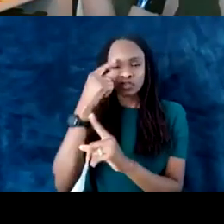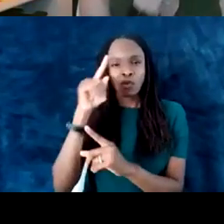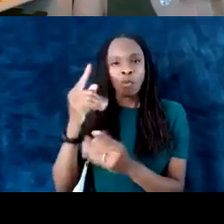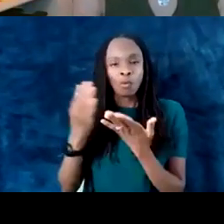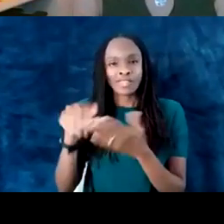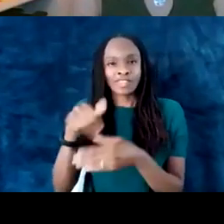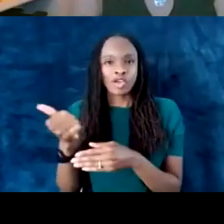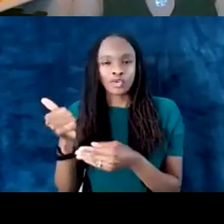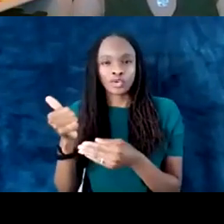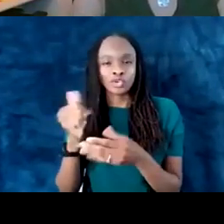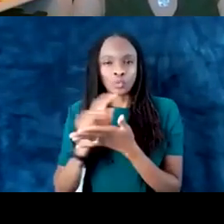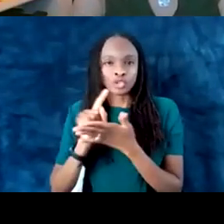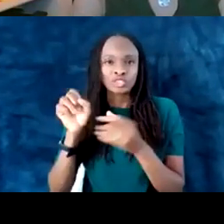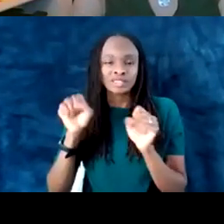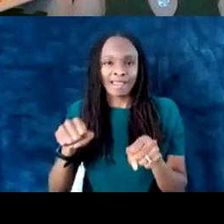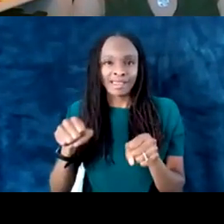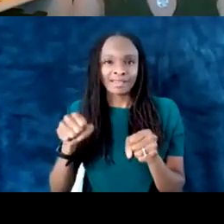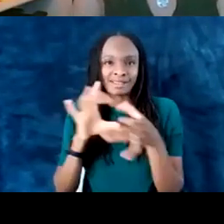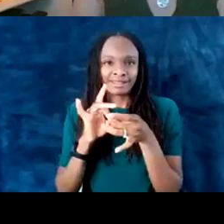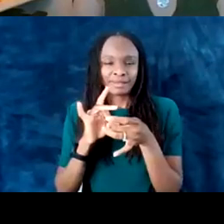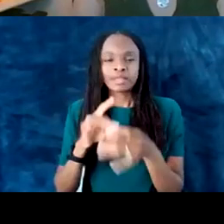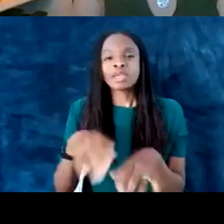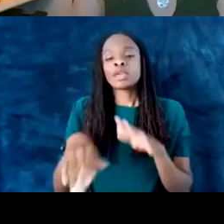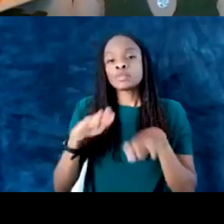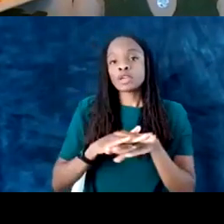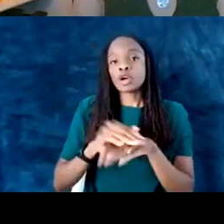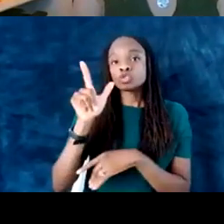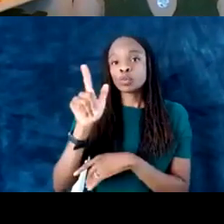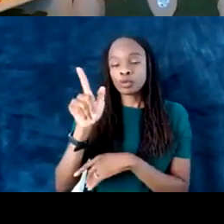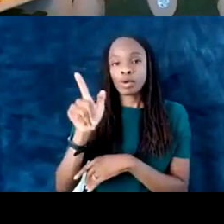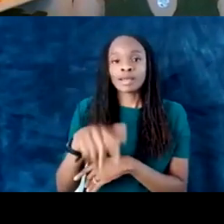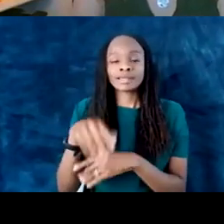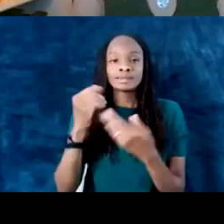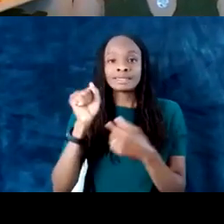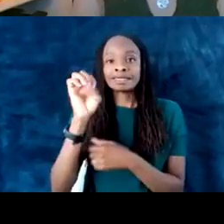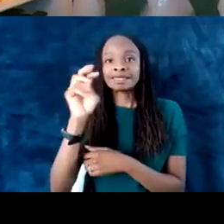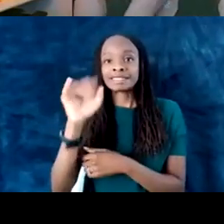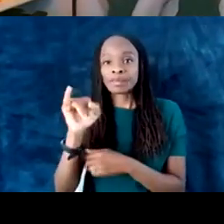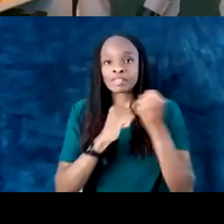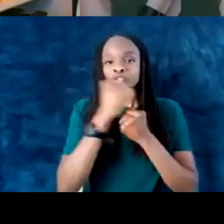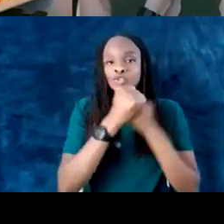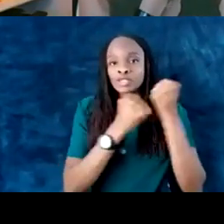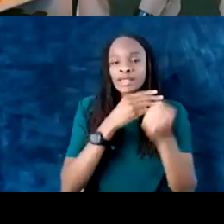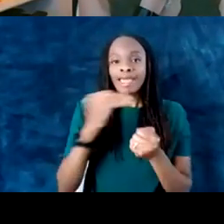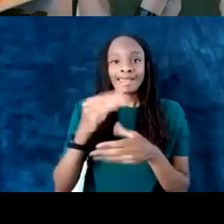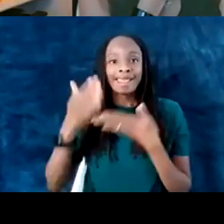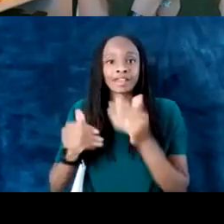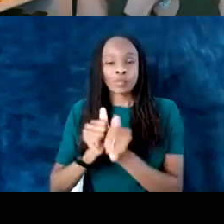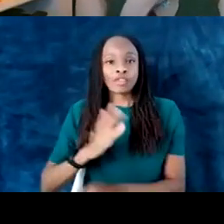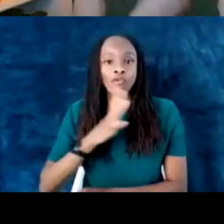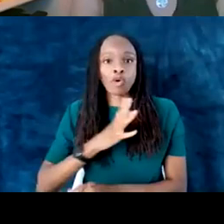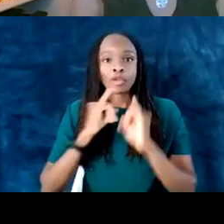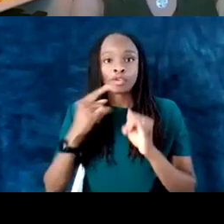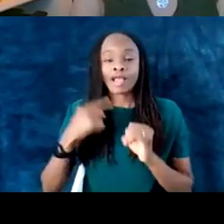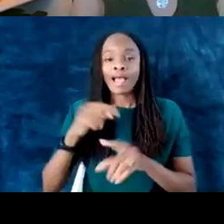sit. It was based on 21 semi-structured and open-ended formal interviews. And that means that I asked the